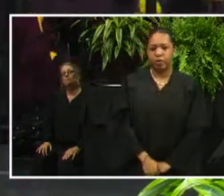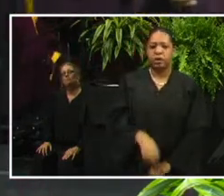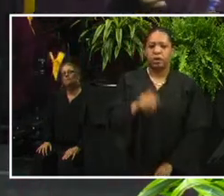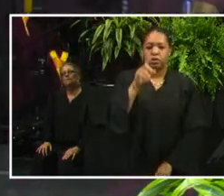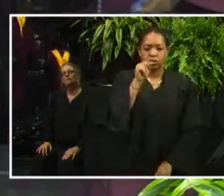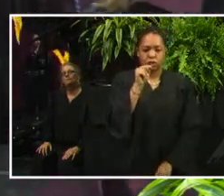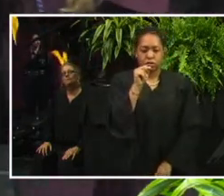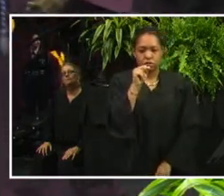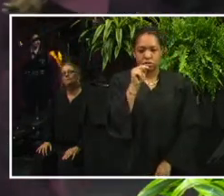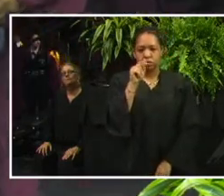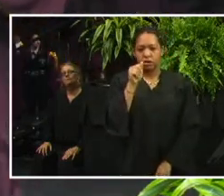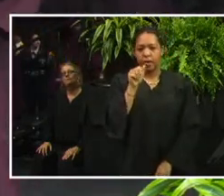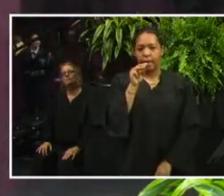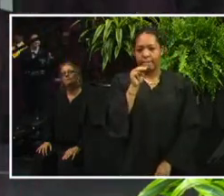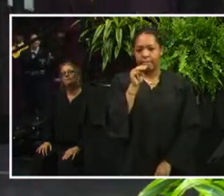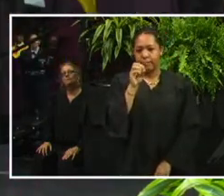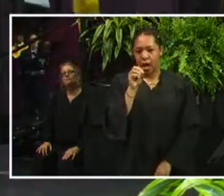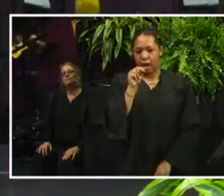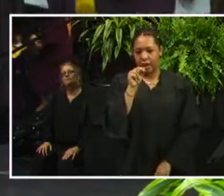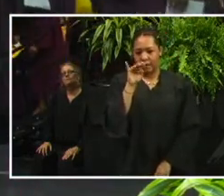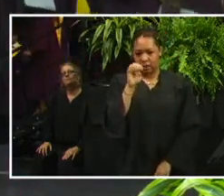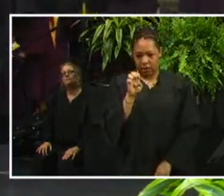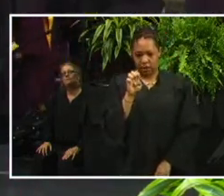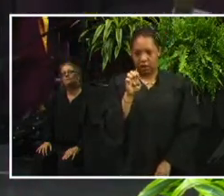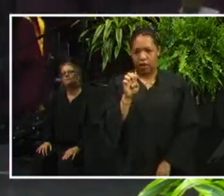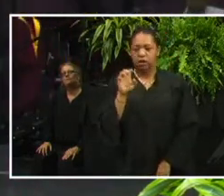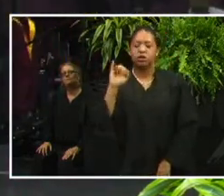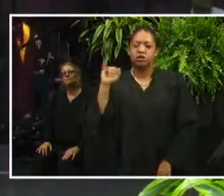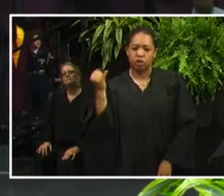Timani Zanaya Demetria Jones.